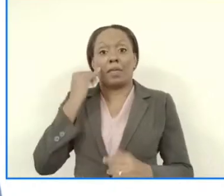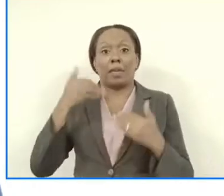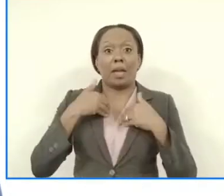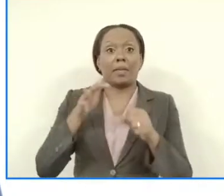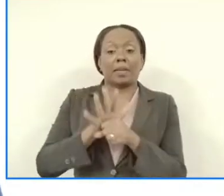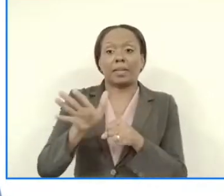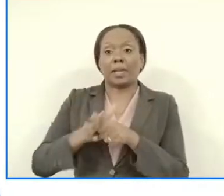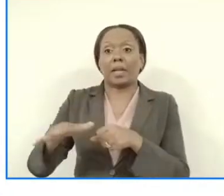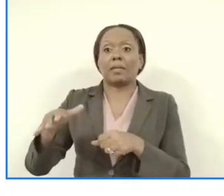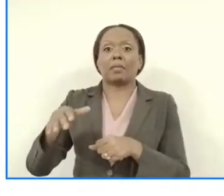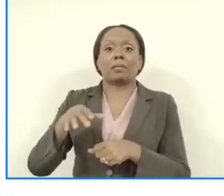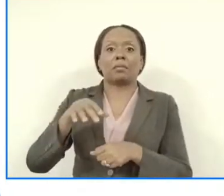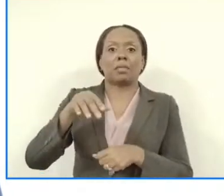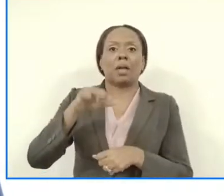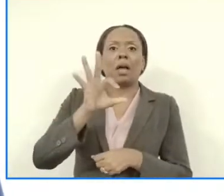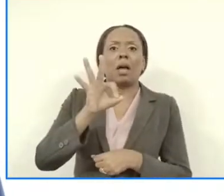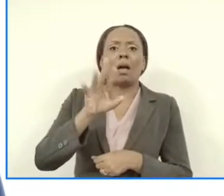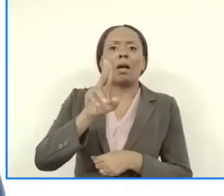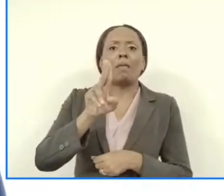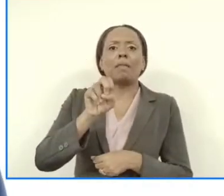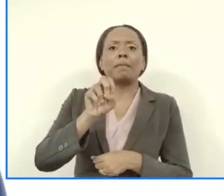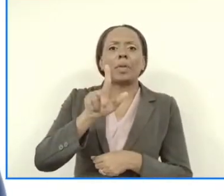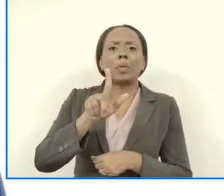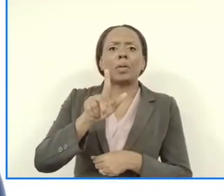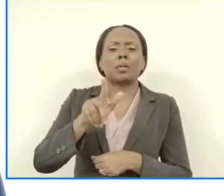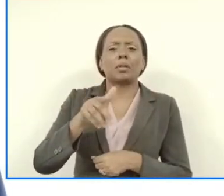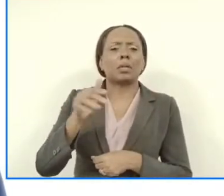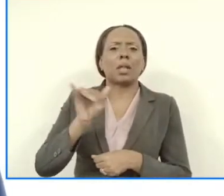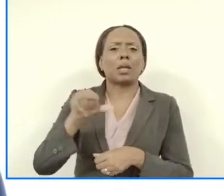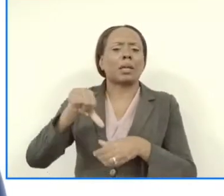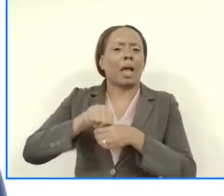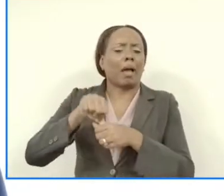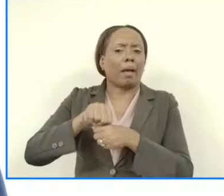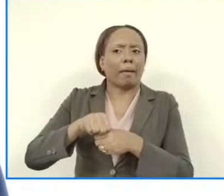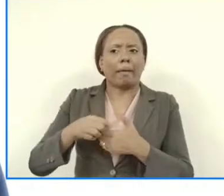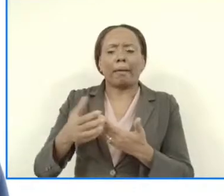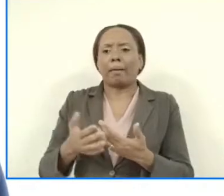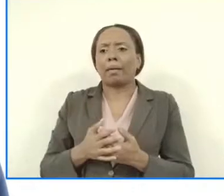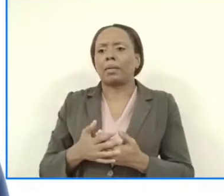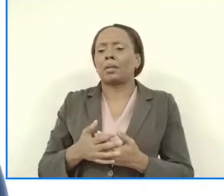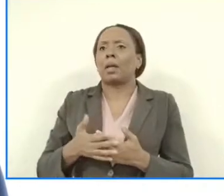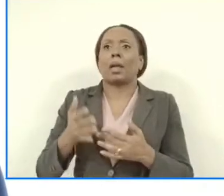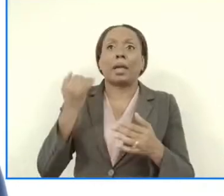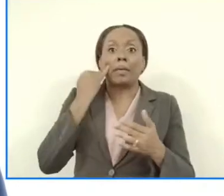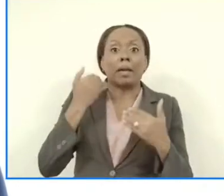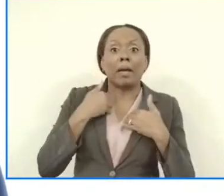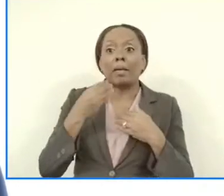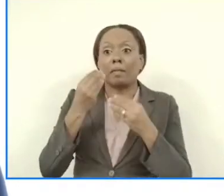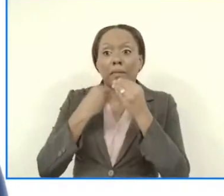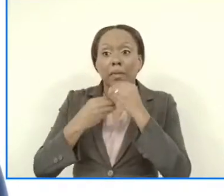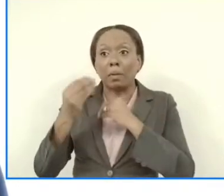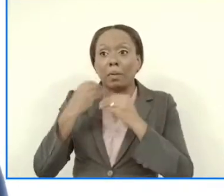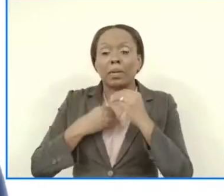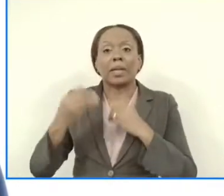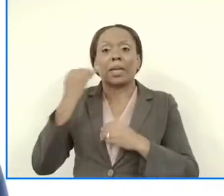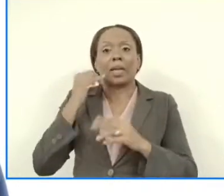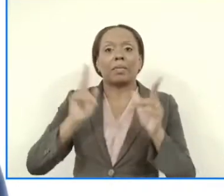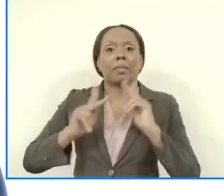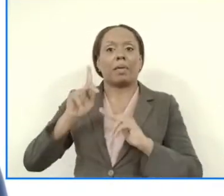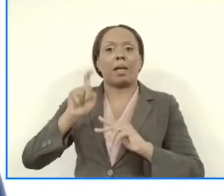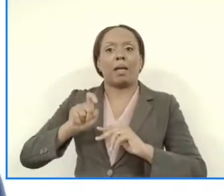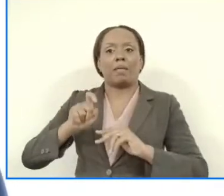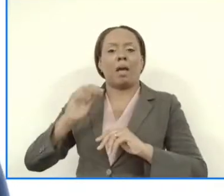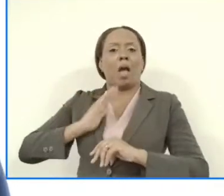prepared to be able to top those up ahead of any warning or watch that is issued? Food supplies, rations for people who have to work in the